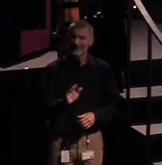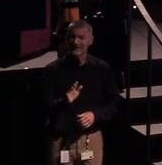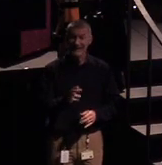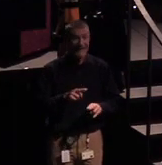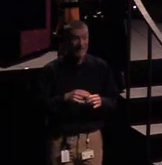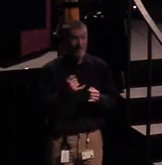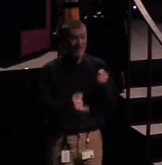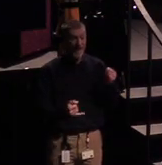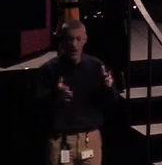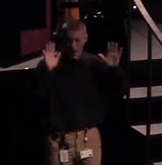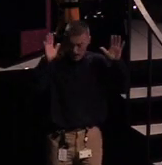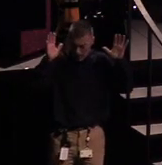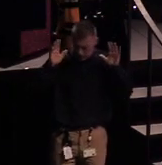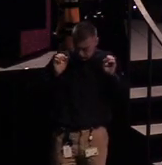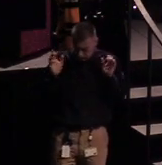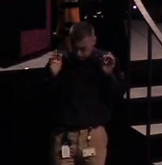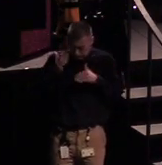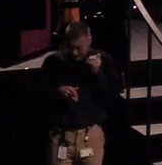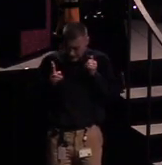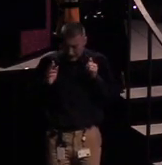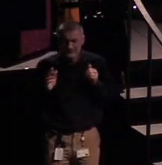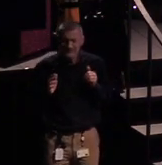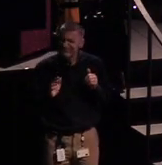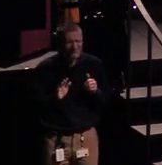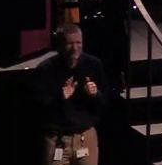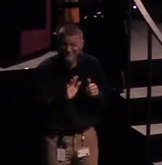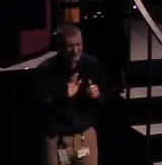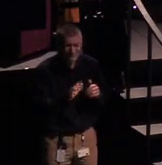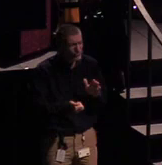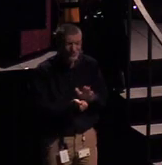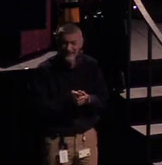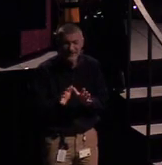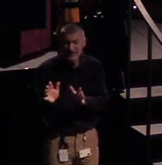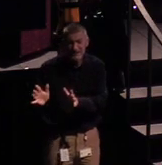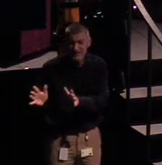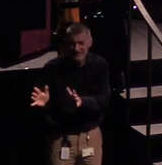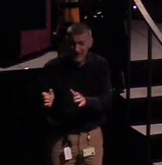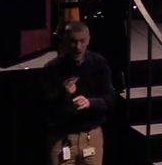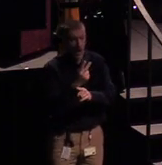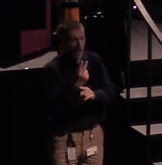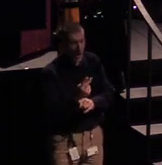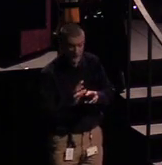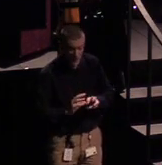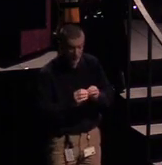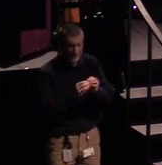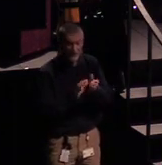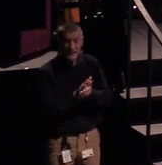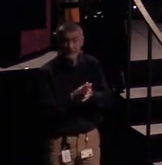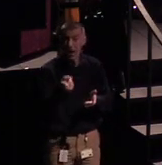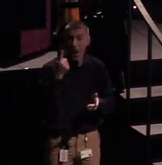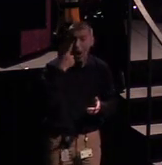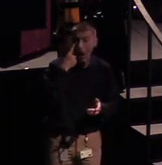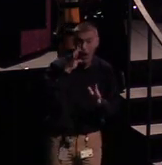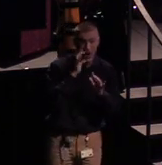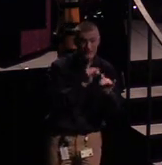somehow we should just pack it in and never try again which is ridiculous because like art and creativity is about testing things out